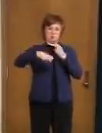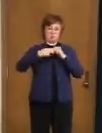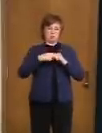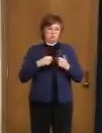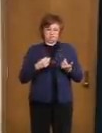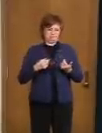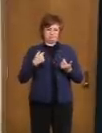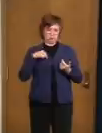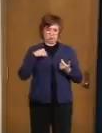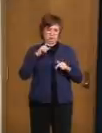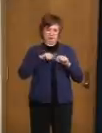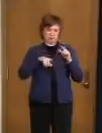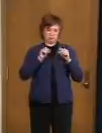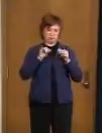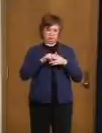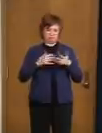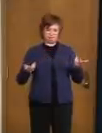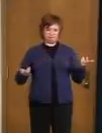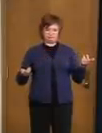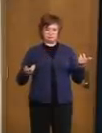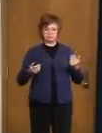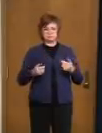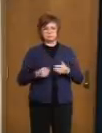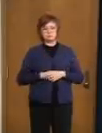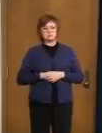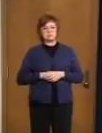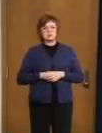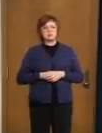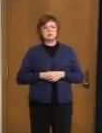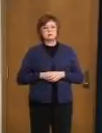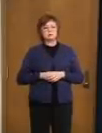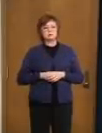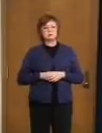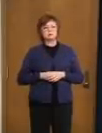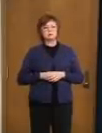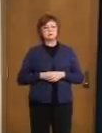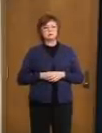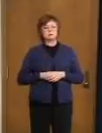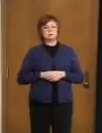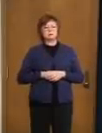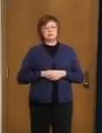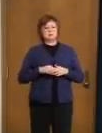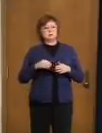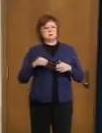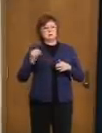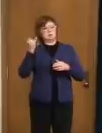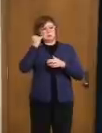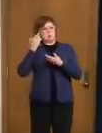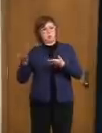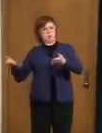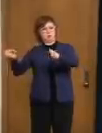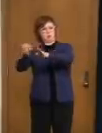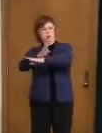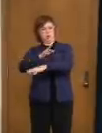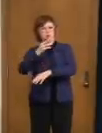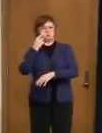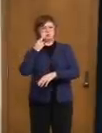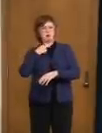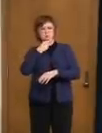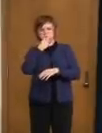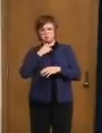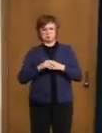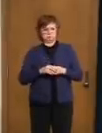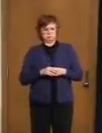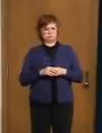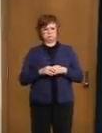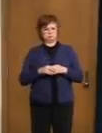transmission will happen as long as you have some sectors open with strong guidelines, but there'll be low levels of transmission. You can't, unless you do a full lockdown and